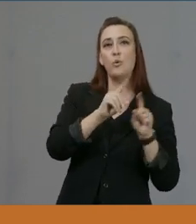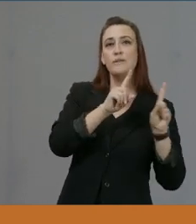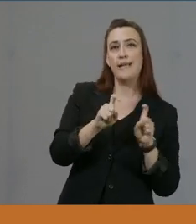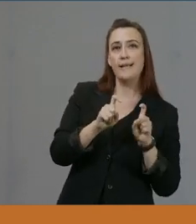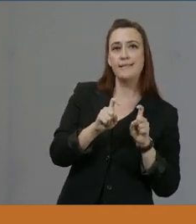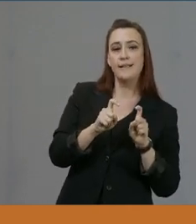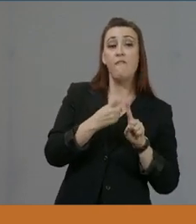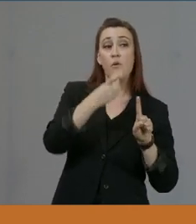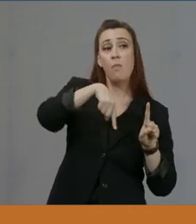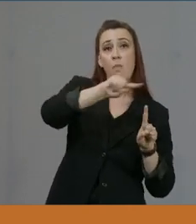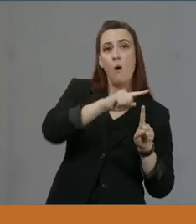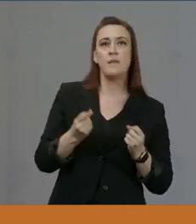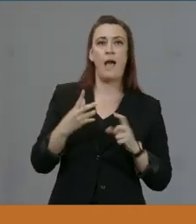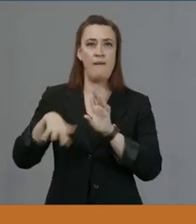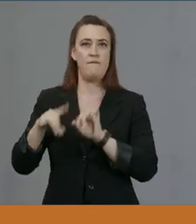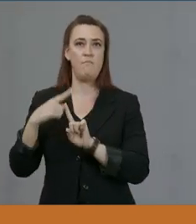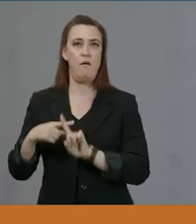14-day period.